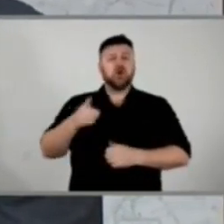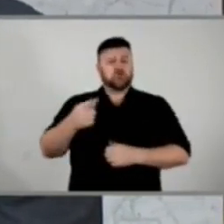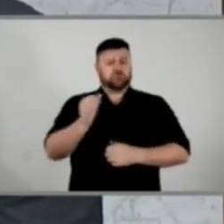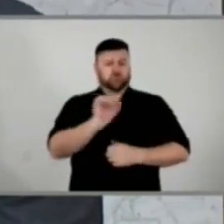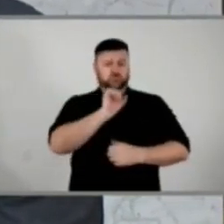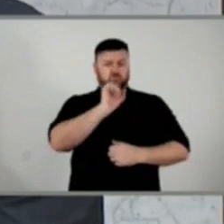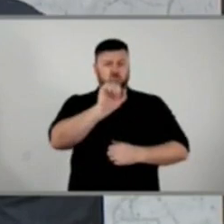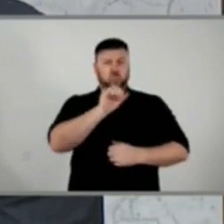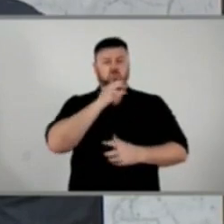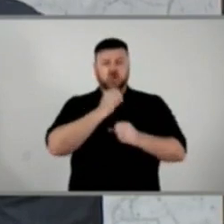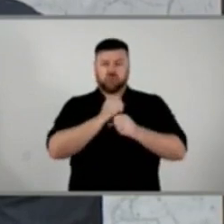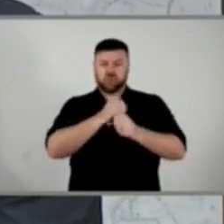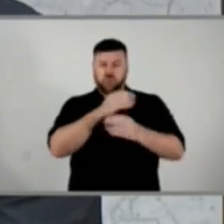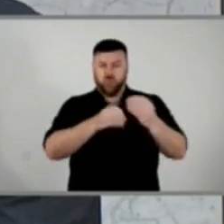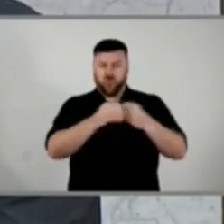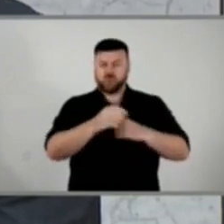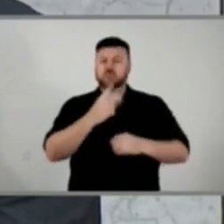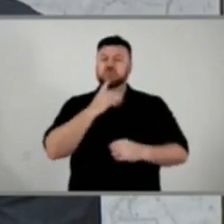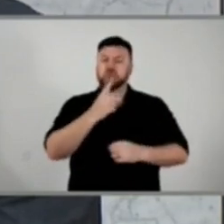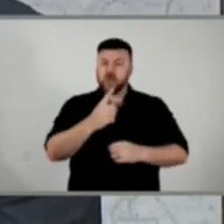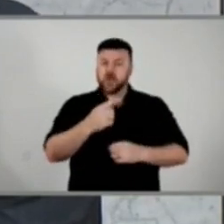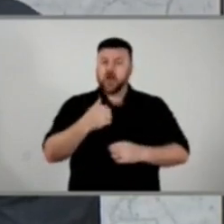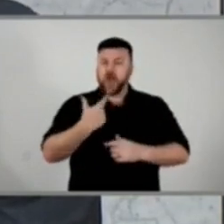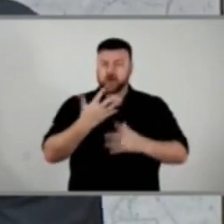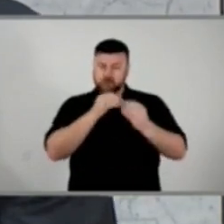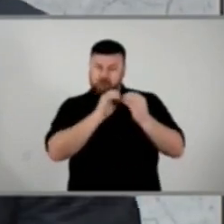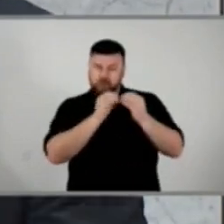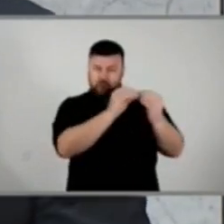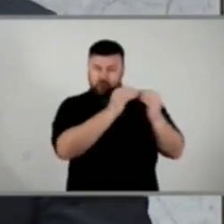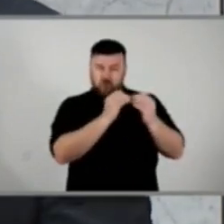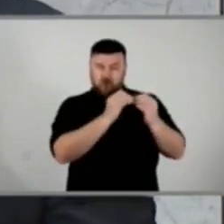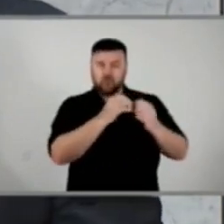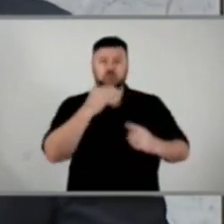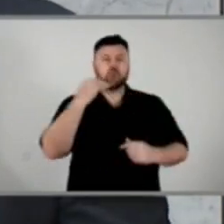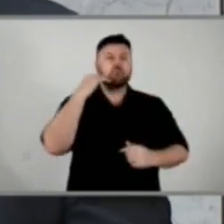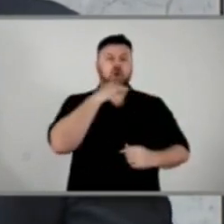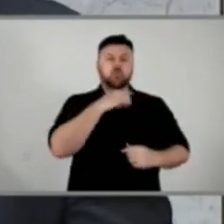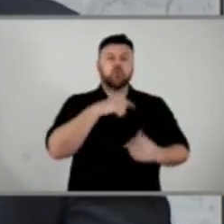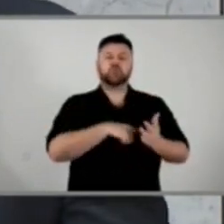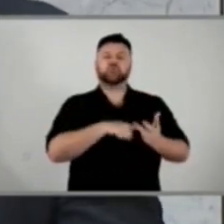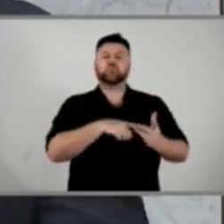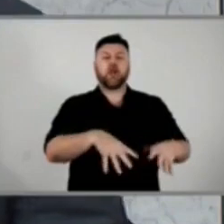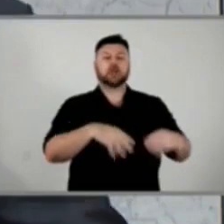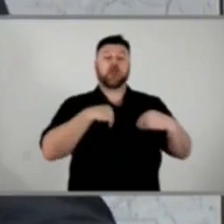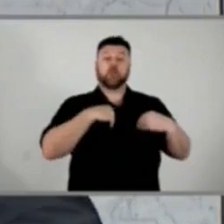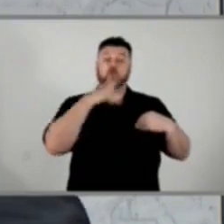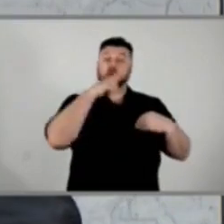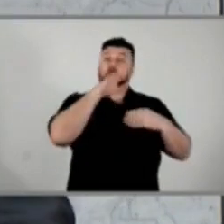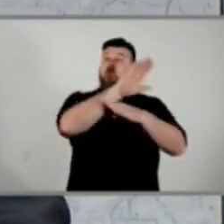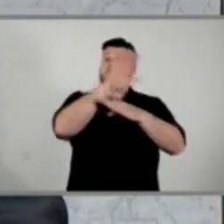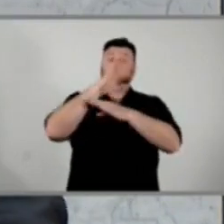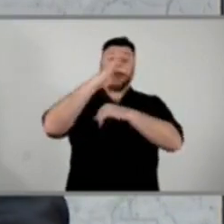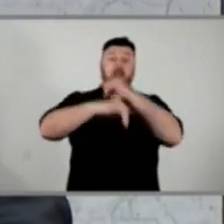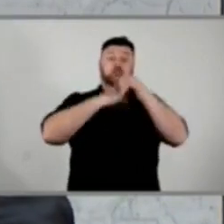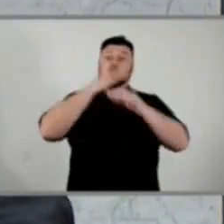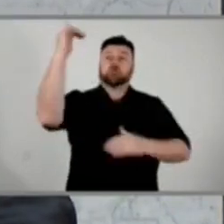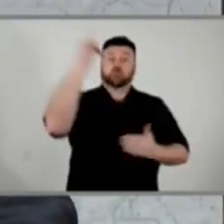there were discussions going on with Melbourne about re-accepting international flights, and that would be a game changer. You mentioned just now